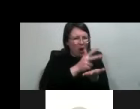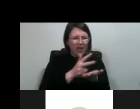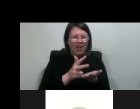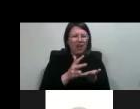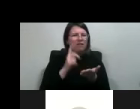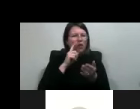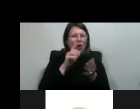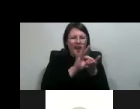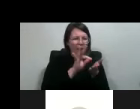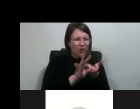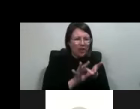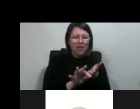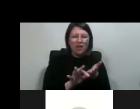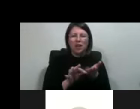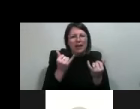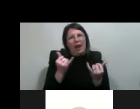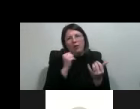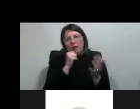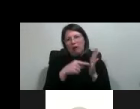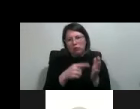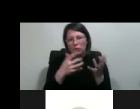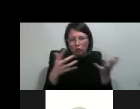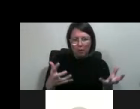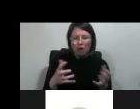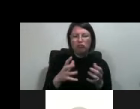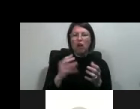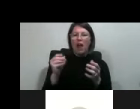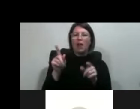now. And we also have conductors taking counts.